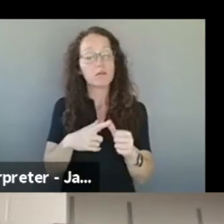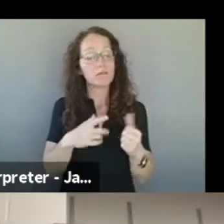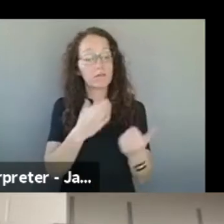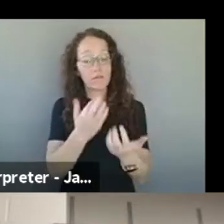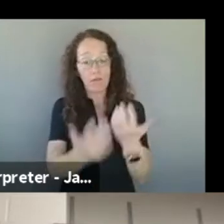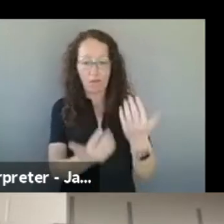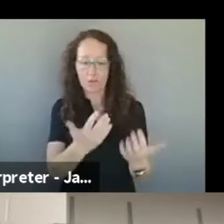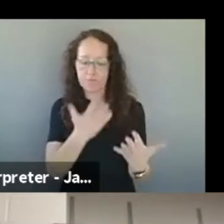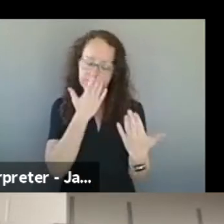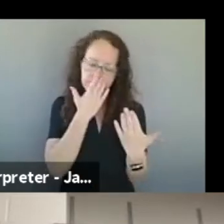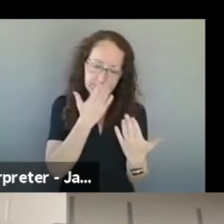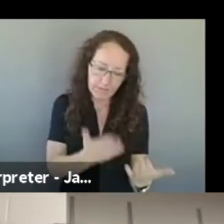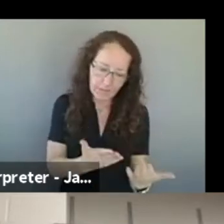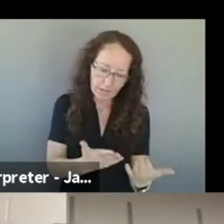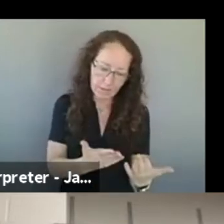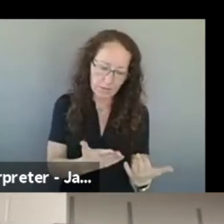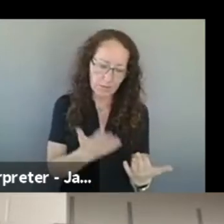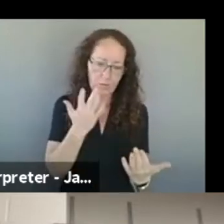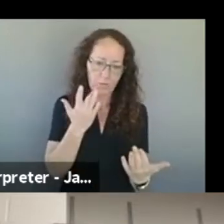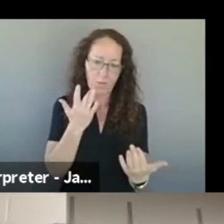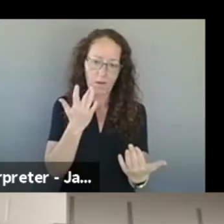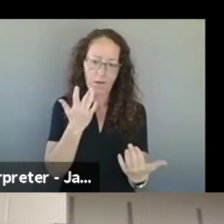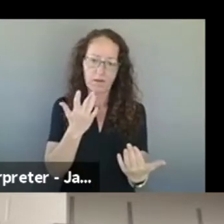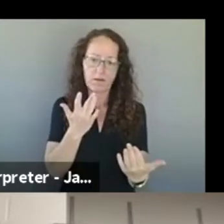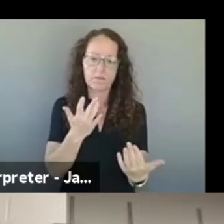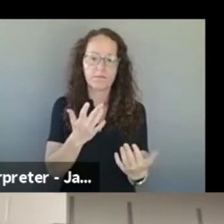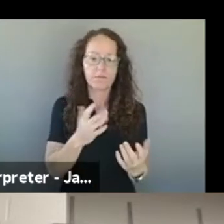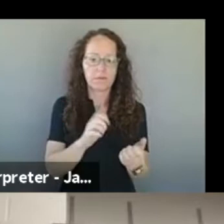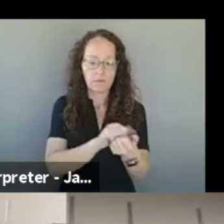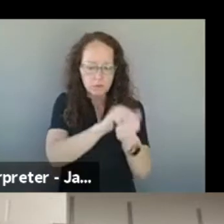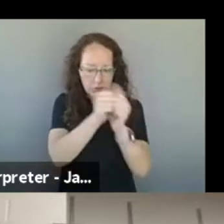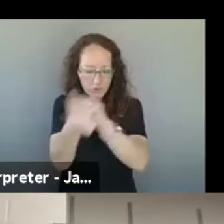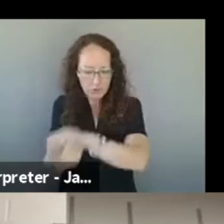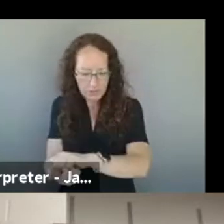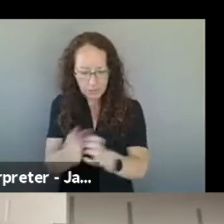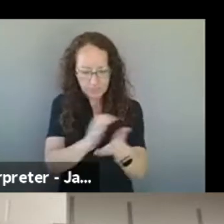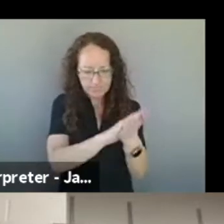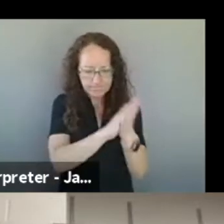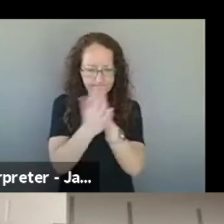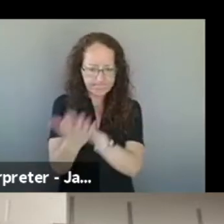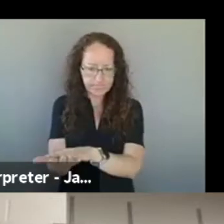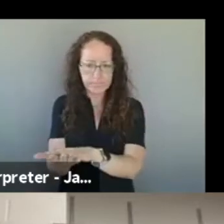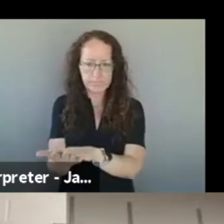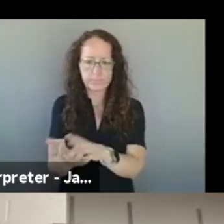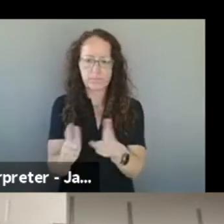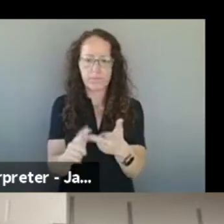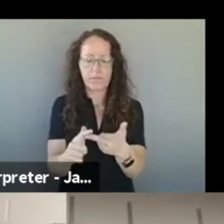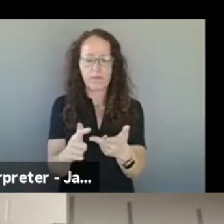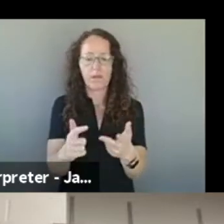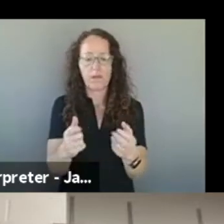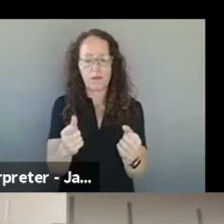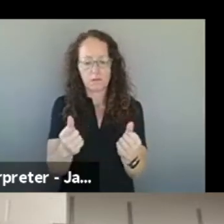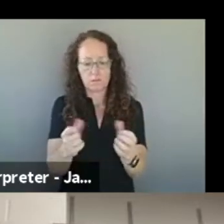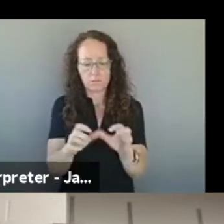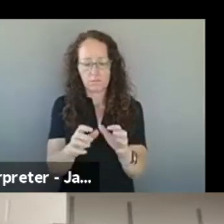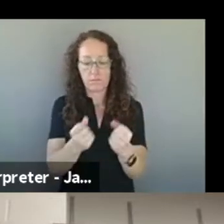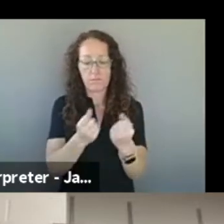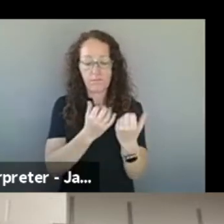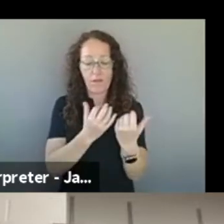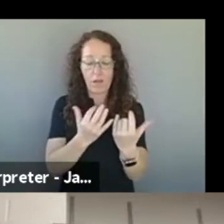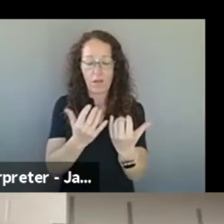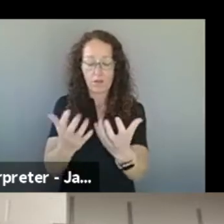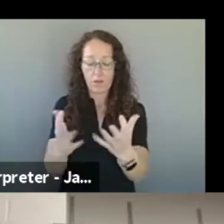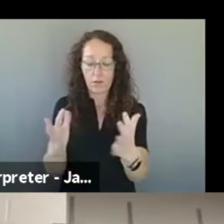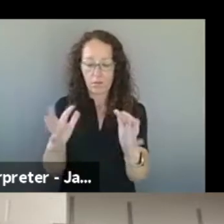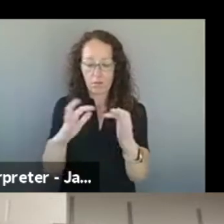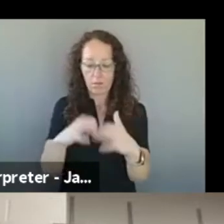Fire for transmuting. Fire for helping to clean away that